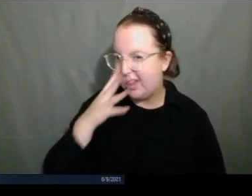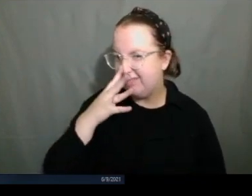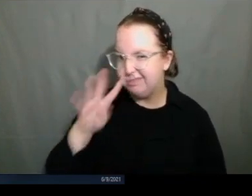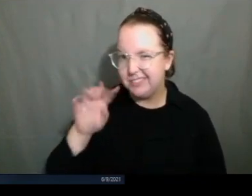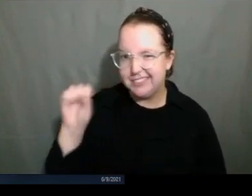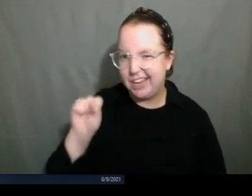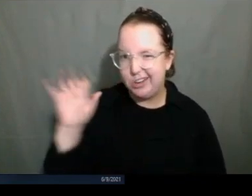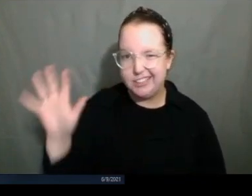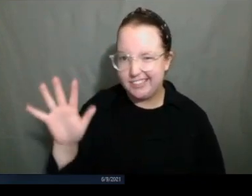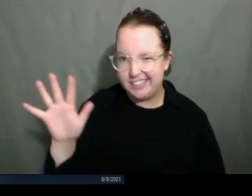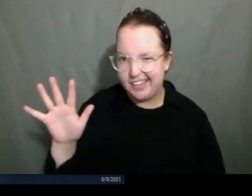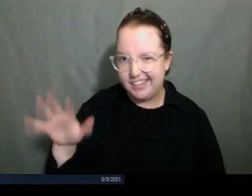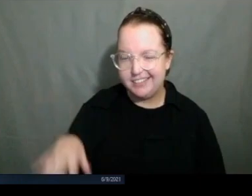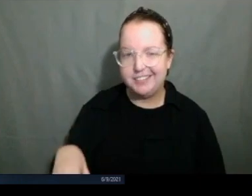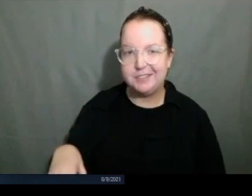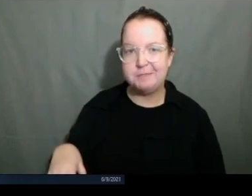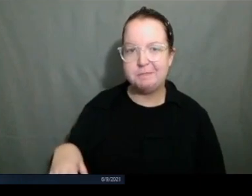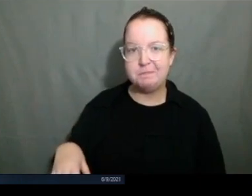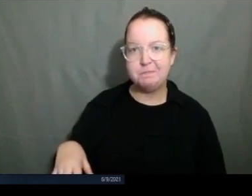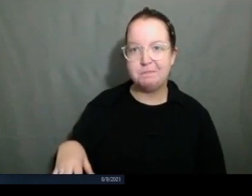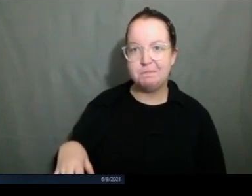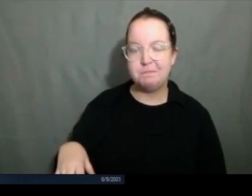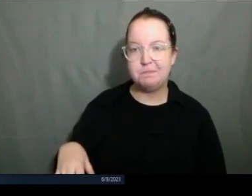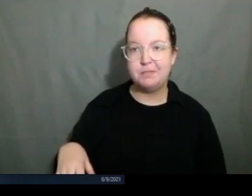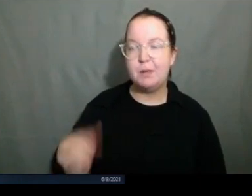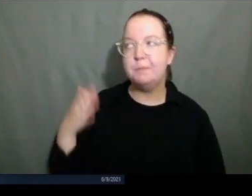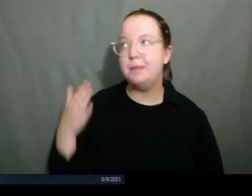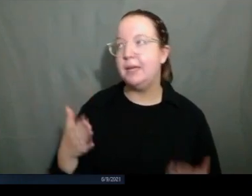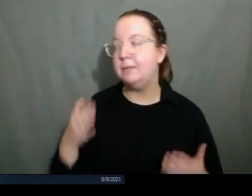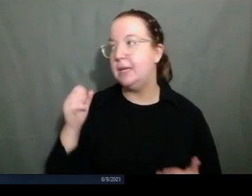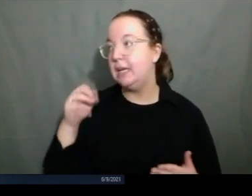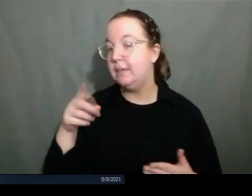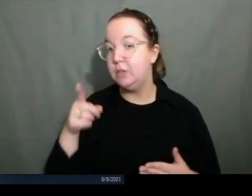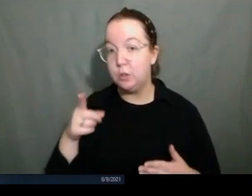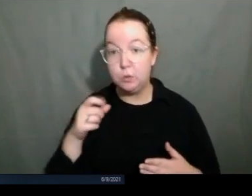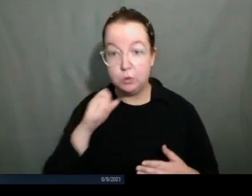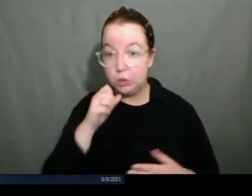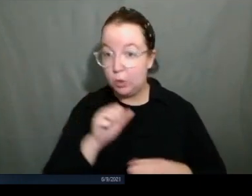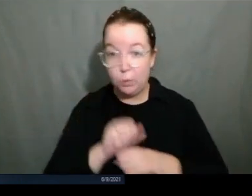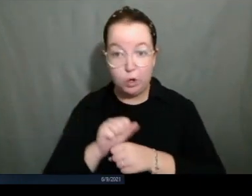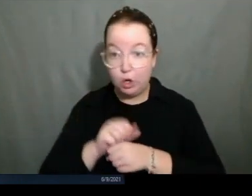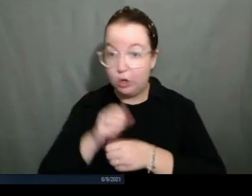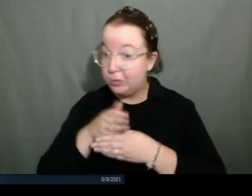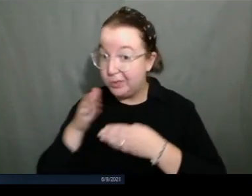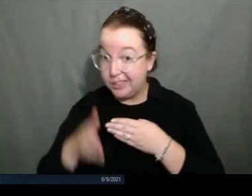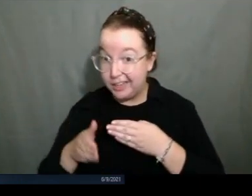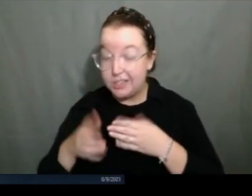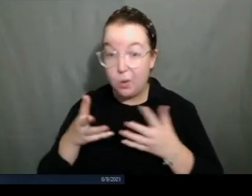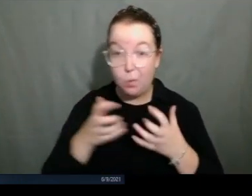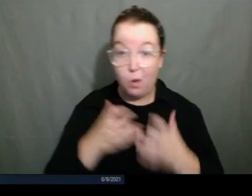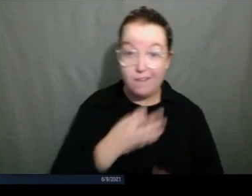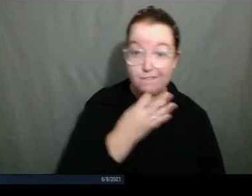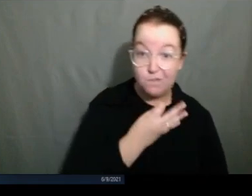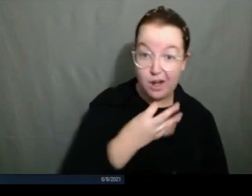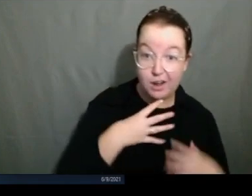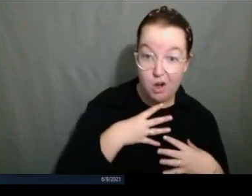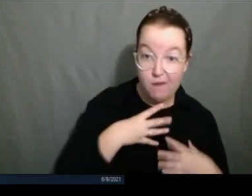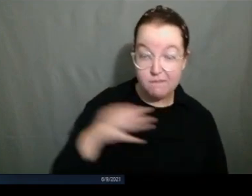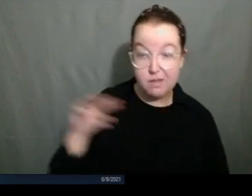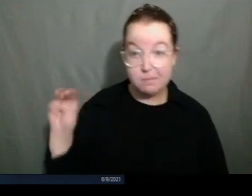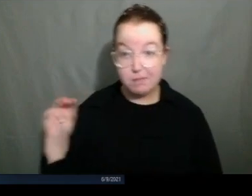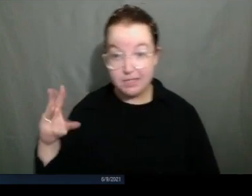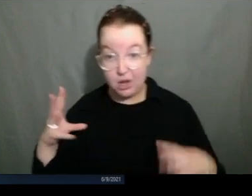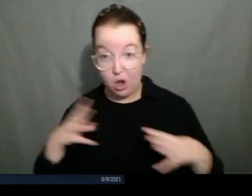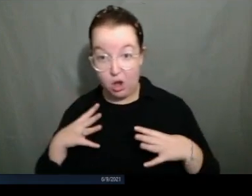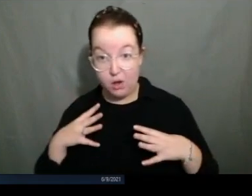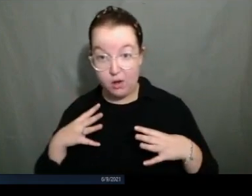and Sunday. So an example of where this could be useful is if you don't work on weekends and you want a Friday and a Monday off, you